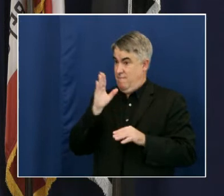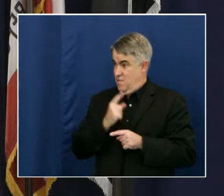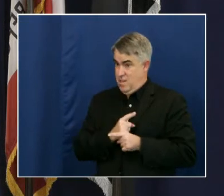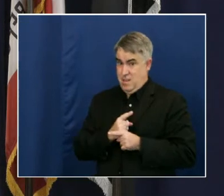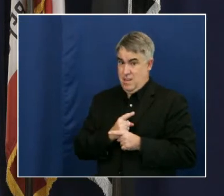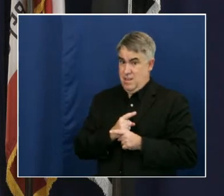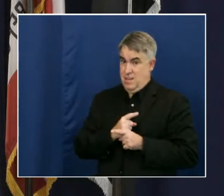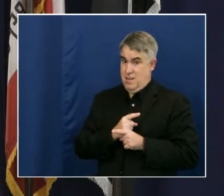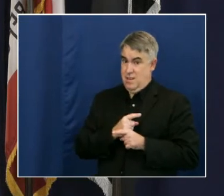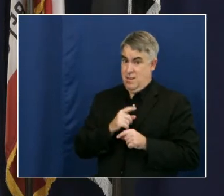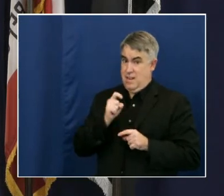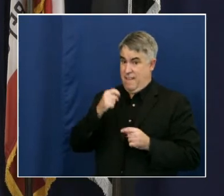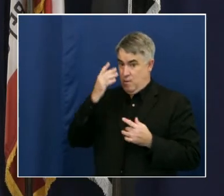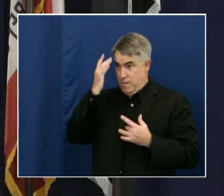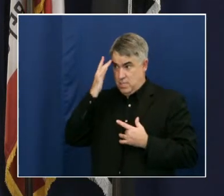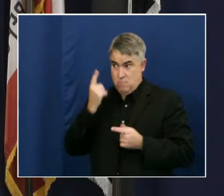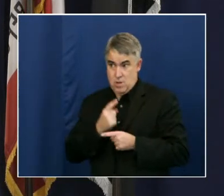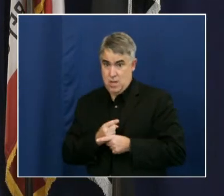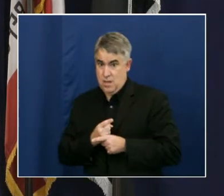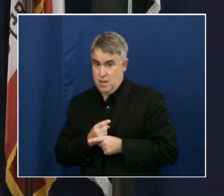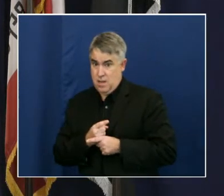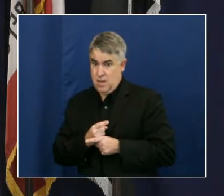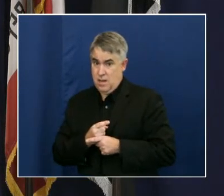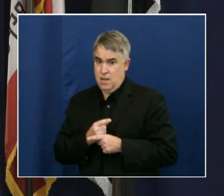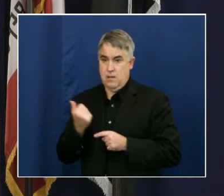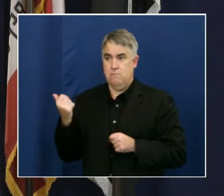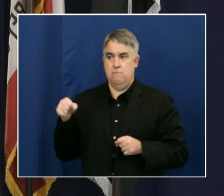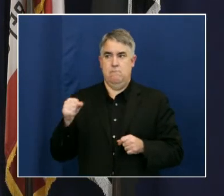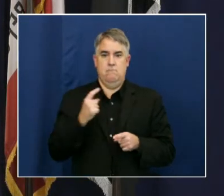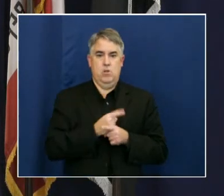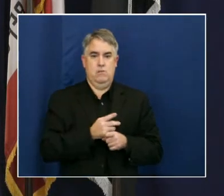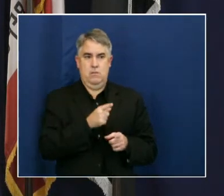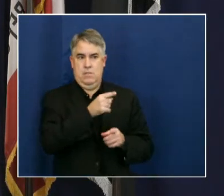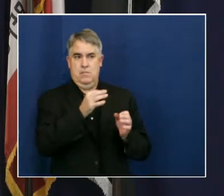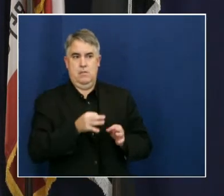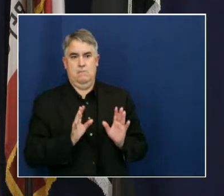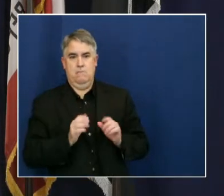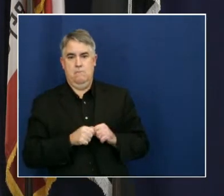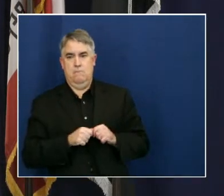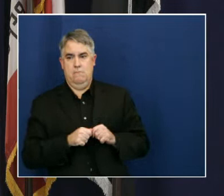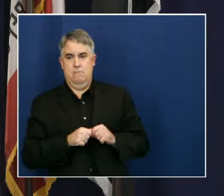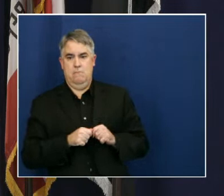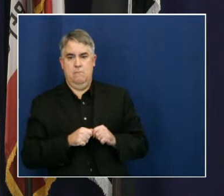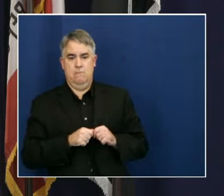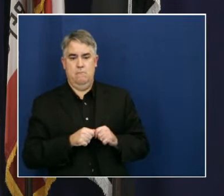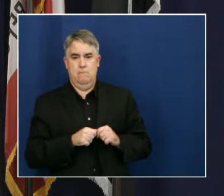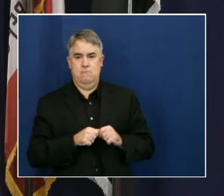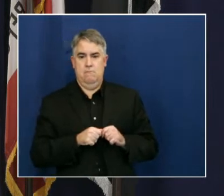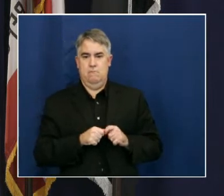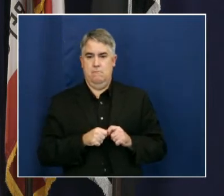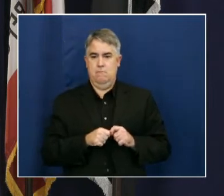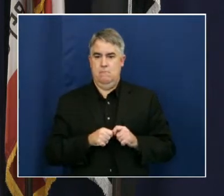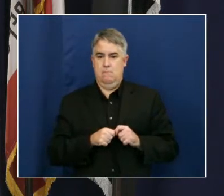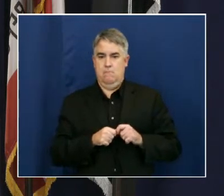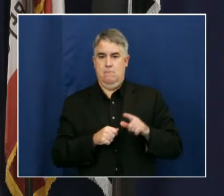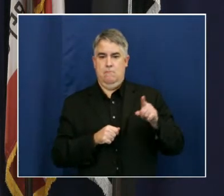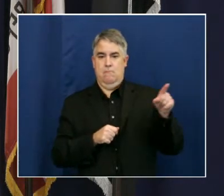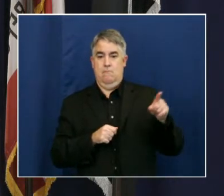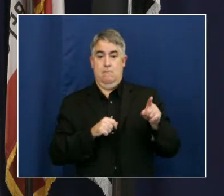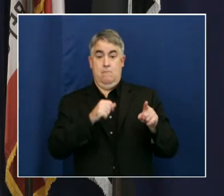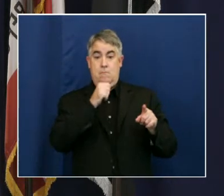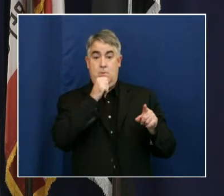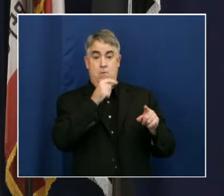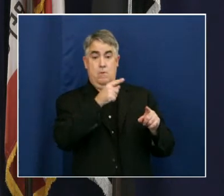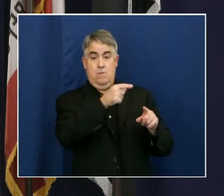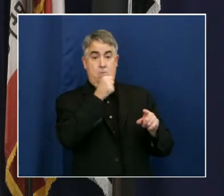condition. They can, within their system, Paul, because they don't have vaccines for all of their 65 years